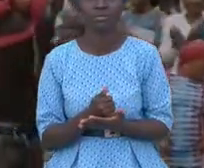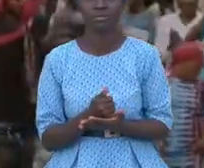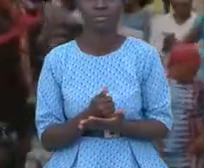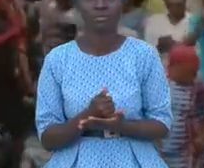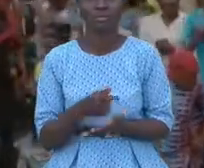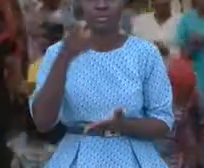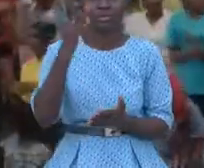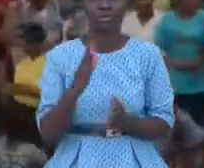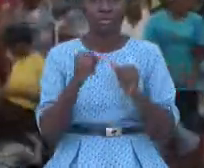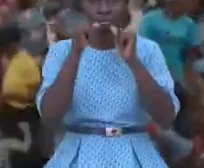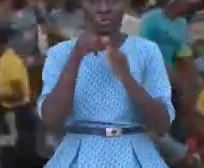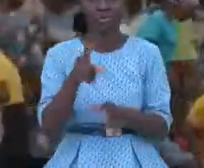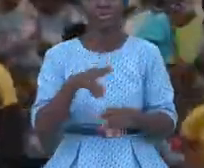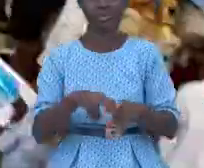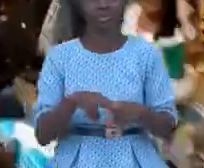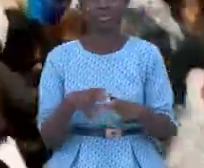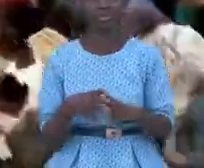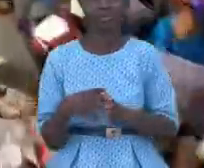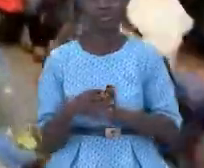God bless you. You can sit down.